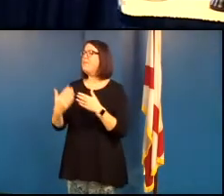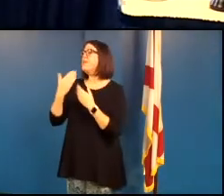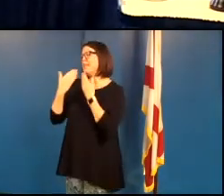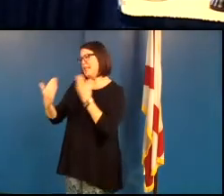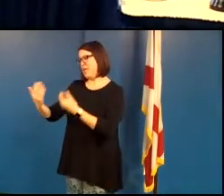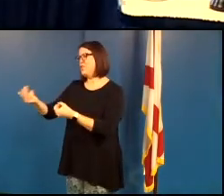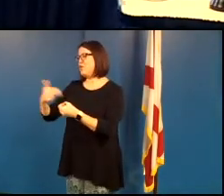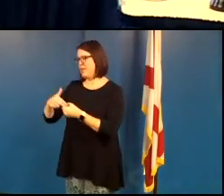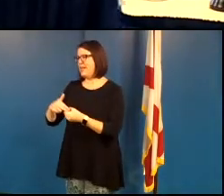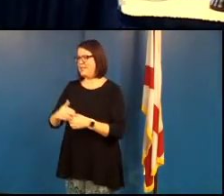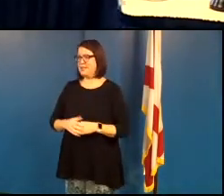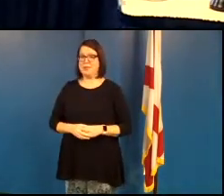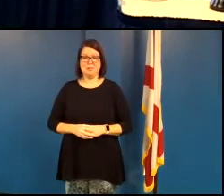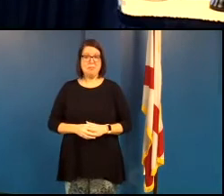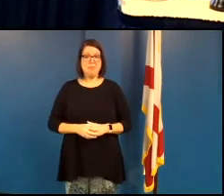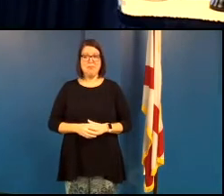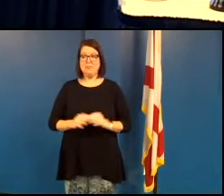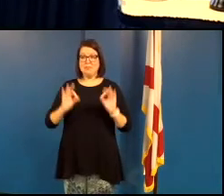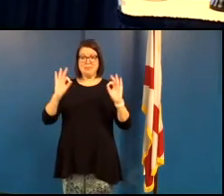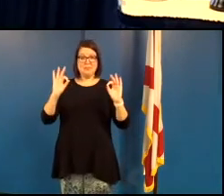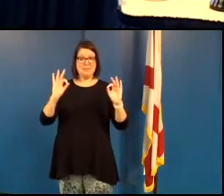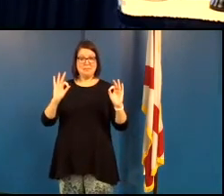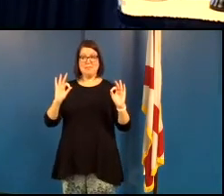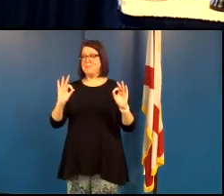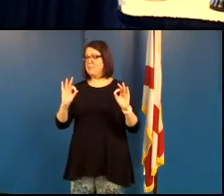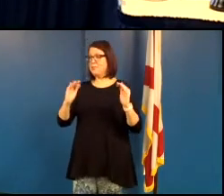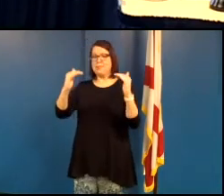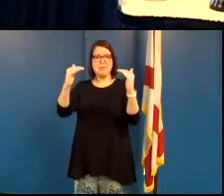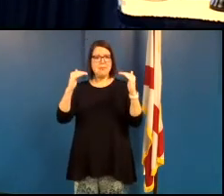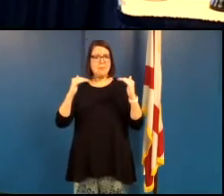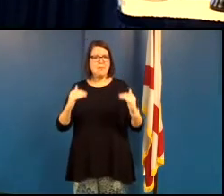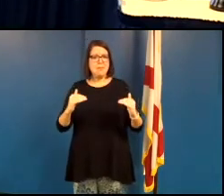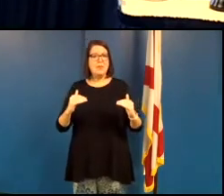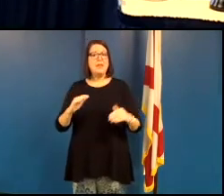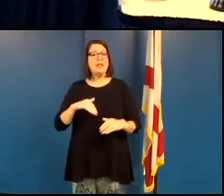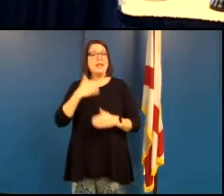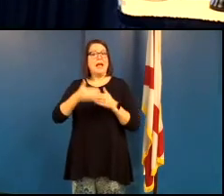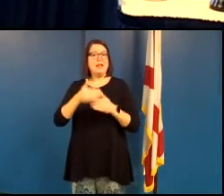Thank you. All right, moving on. I think we have another Zoom